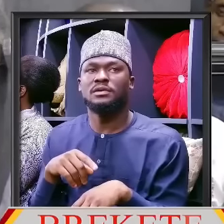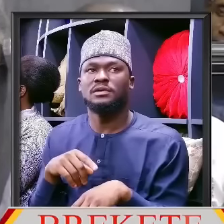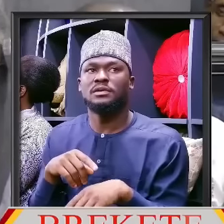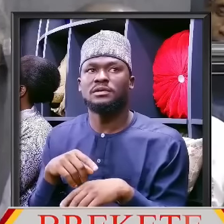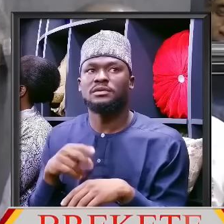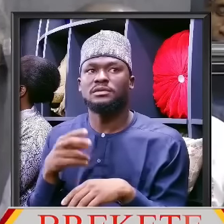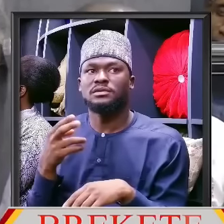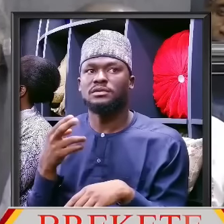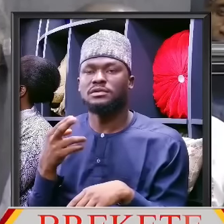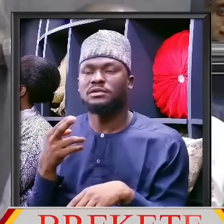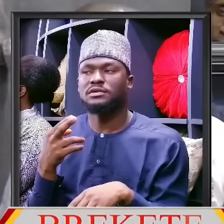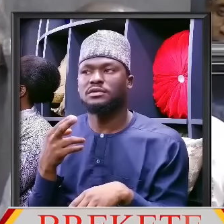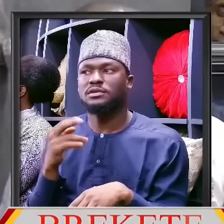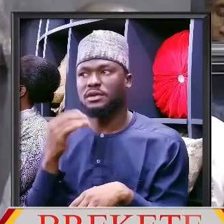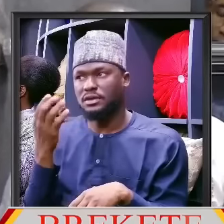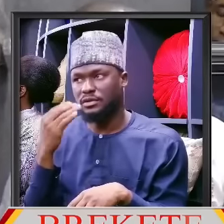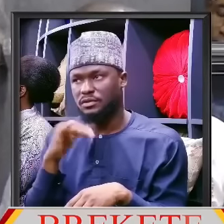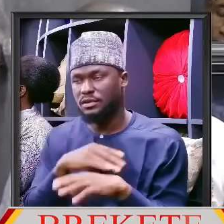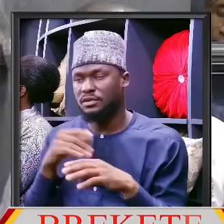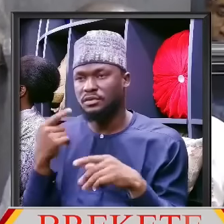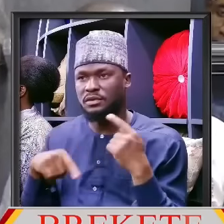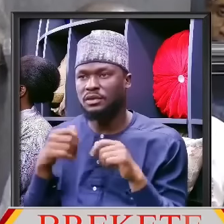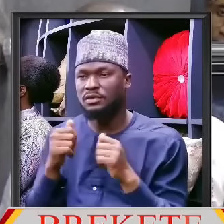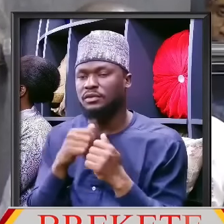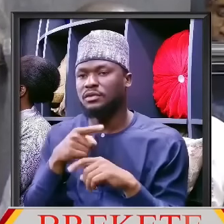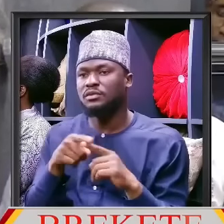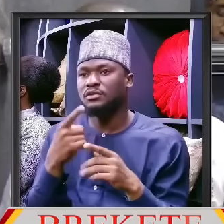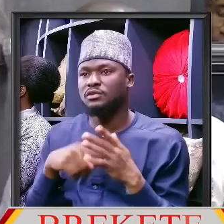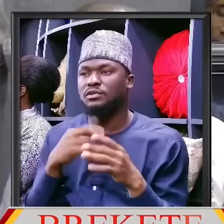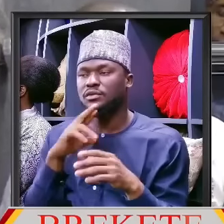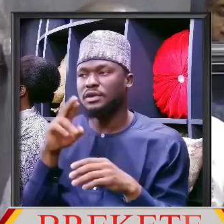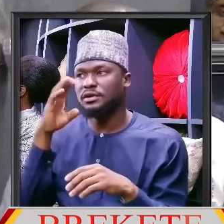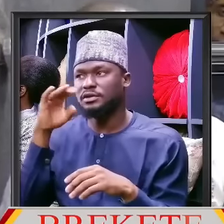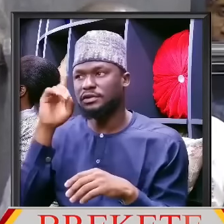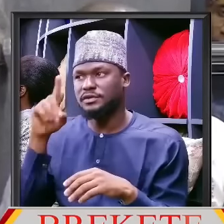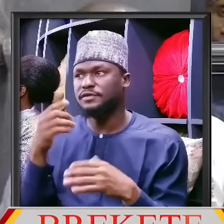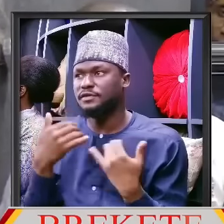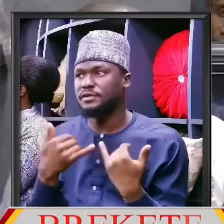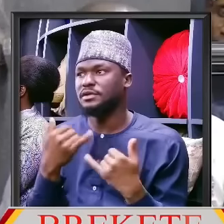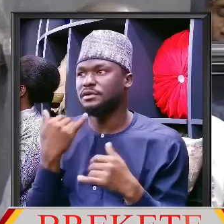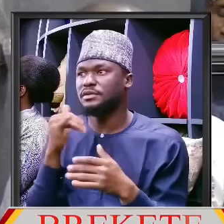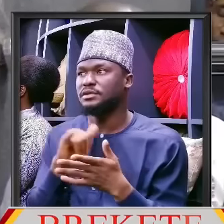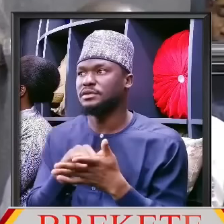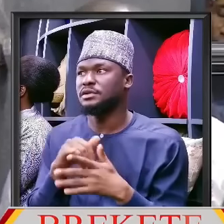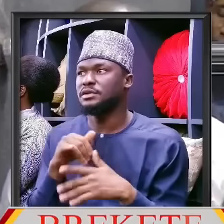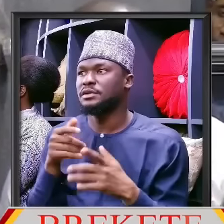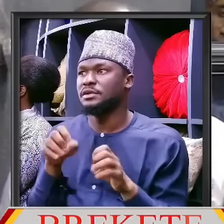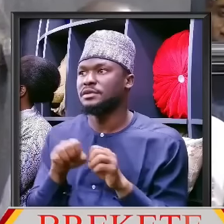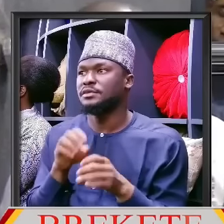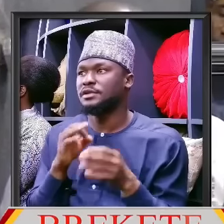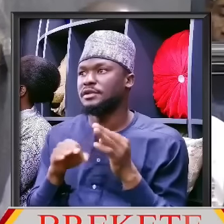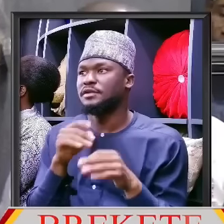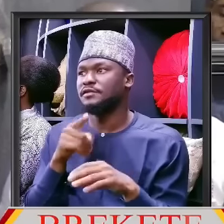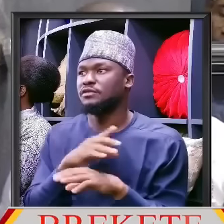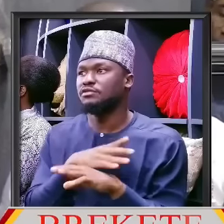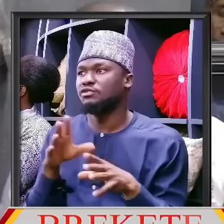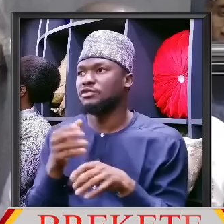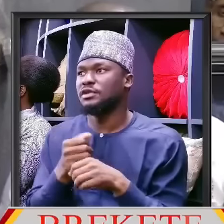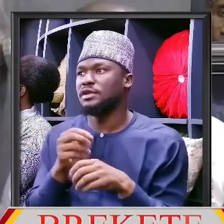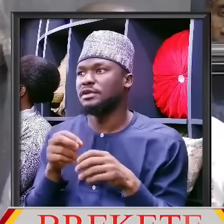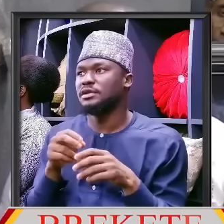natural. It gets weird. I know I agree. The thing where we they look for, the thing where we they look for now, even if you no